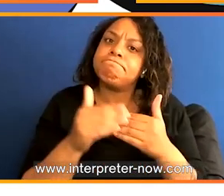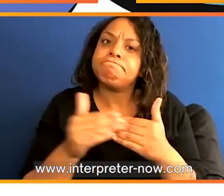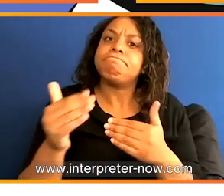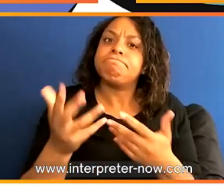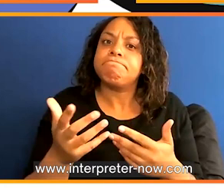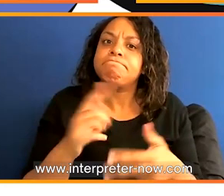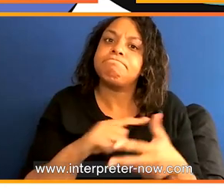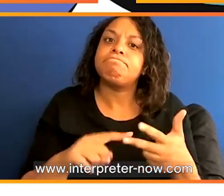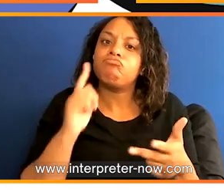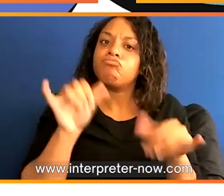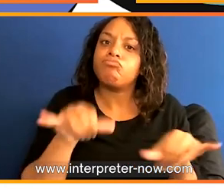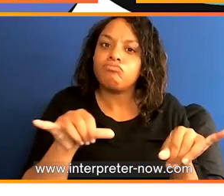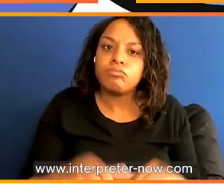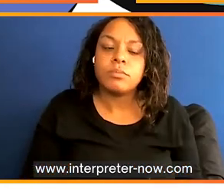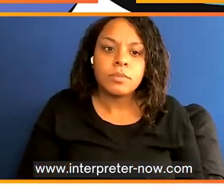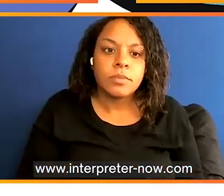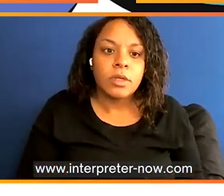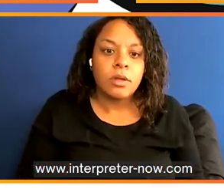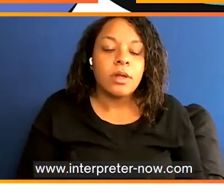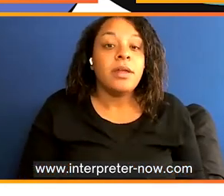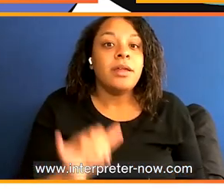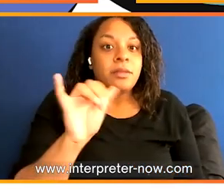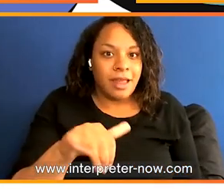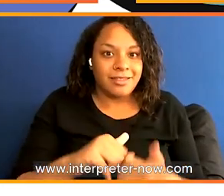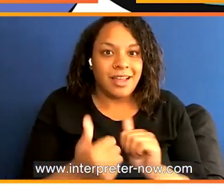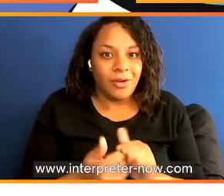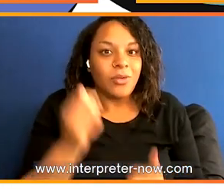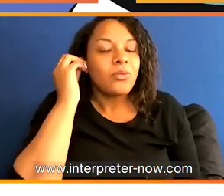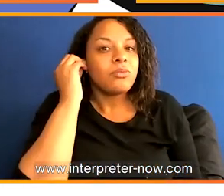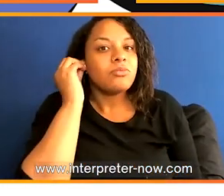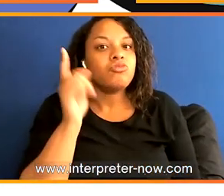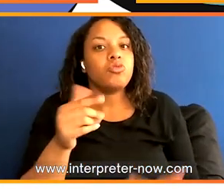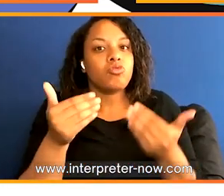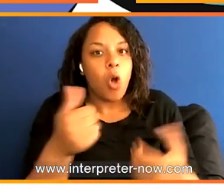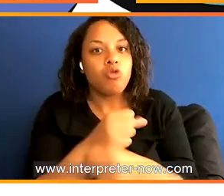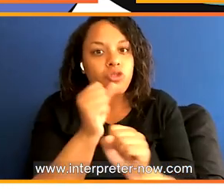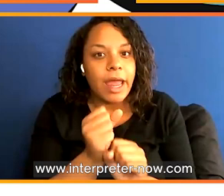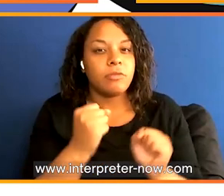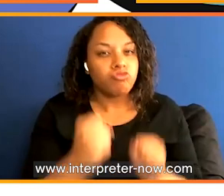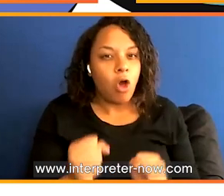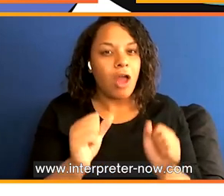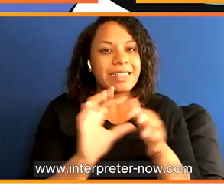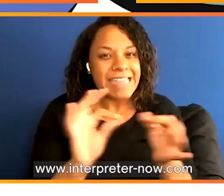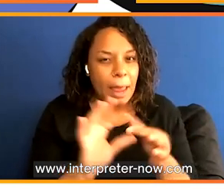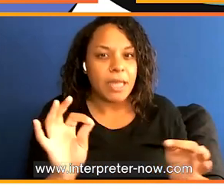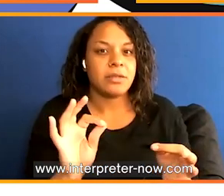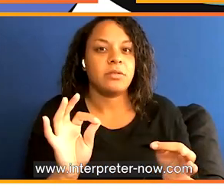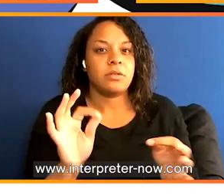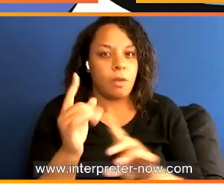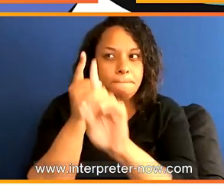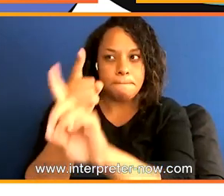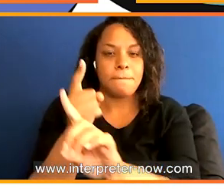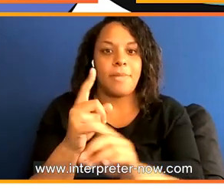people can think about, you know, off the top of their heads. And so that's how you do that. Like you go and create